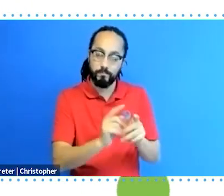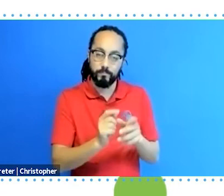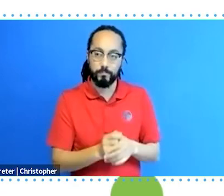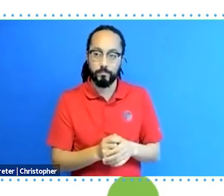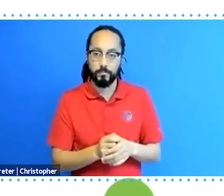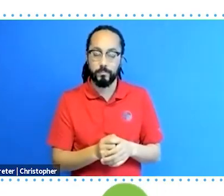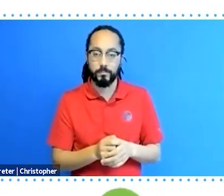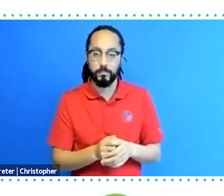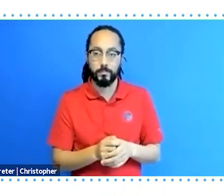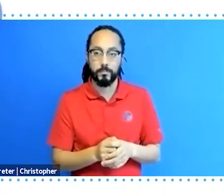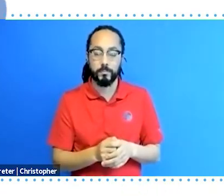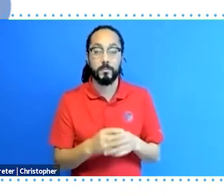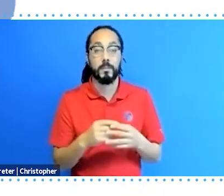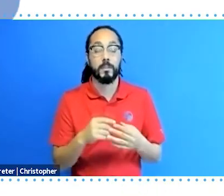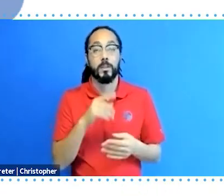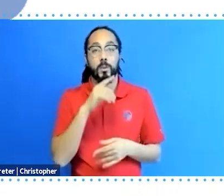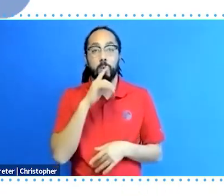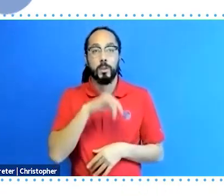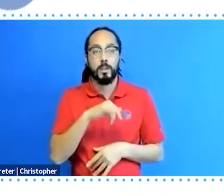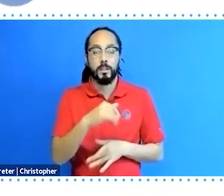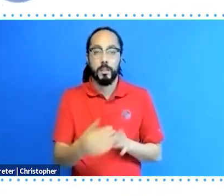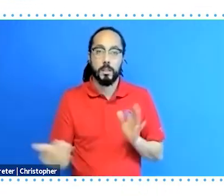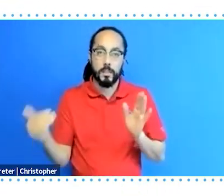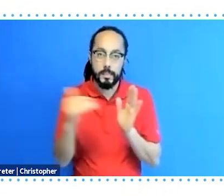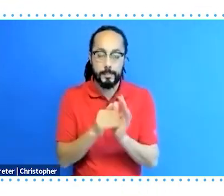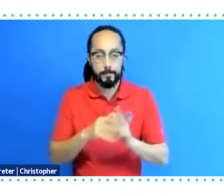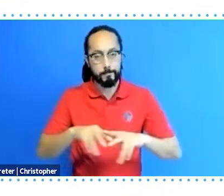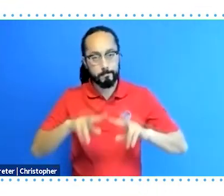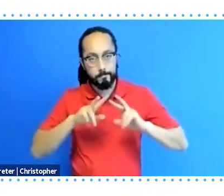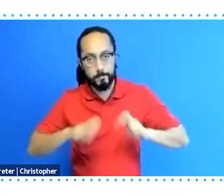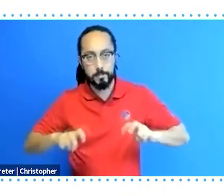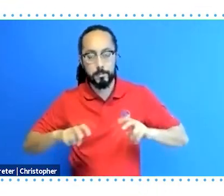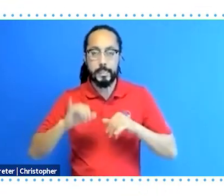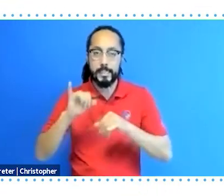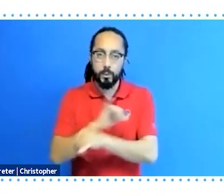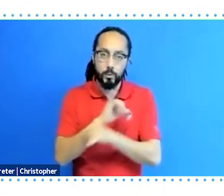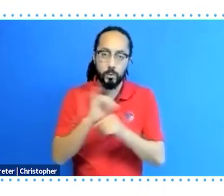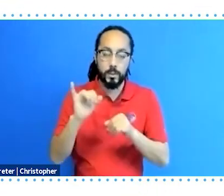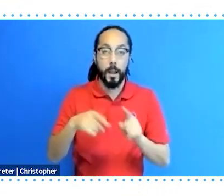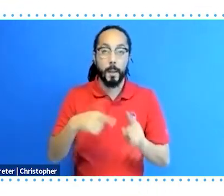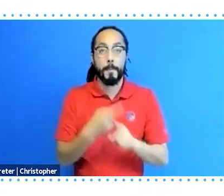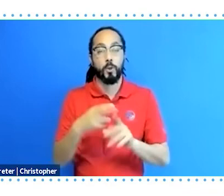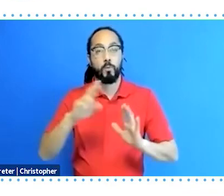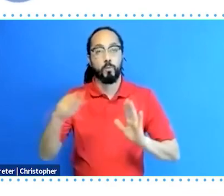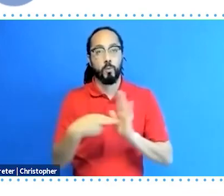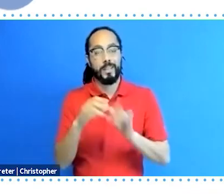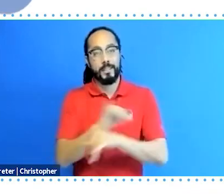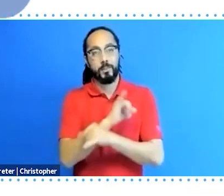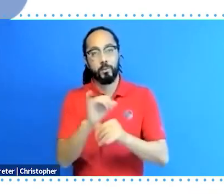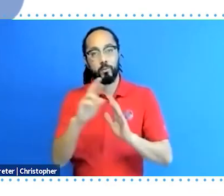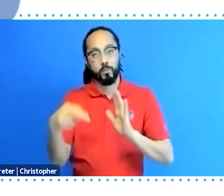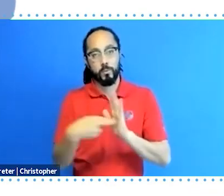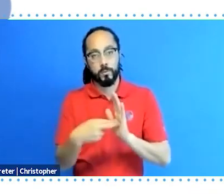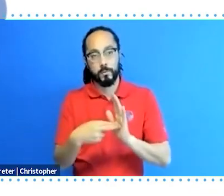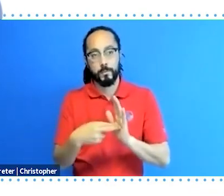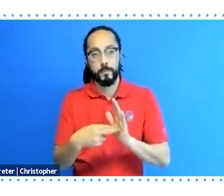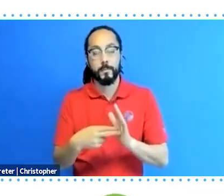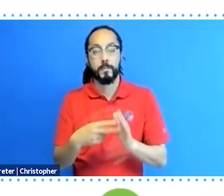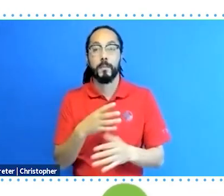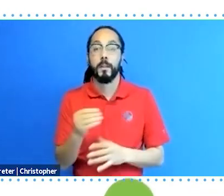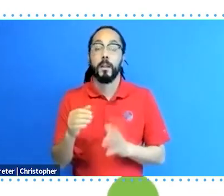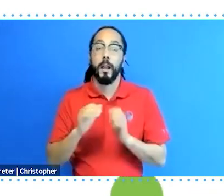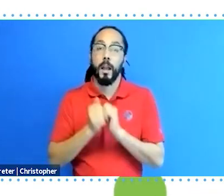major re-interrogating, questioning of institutions, of what the roles of institutions are, of how we